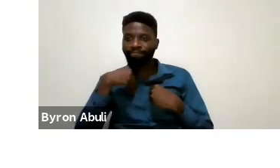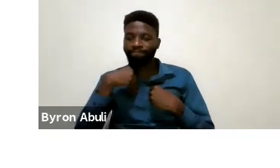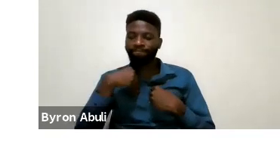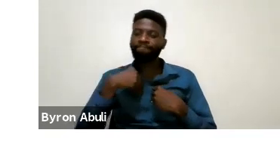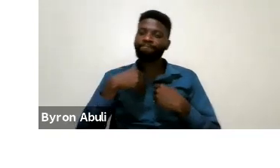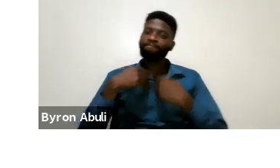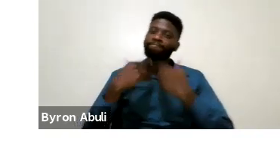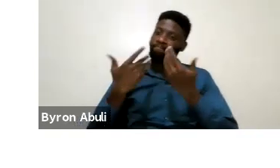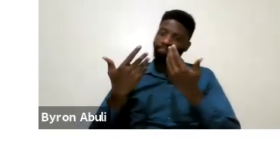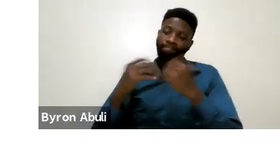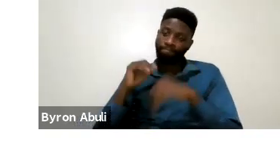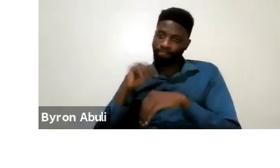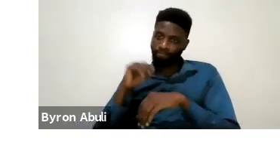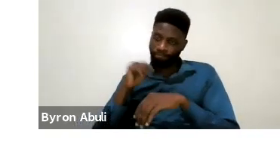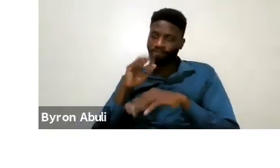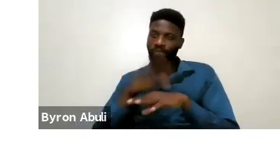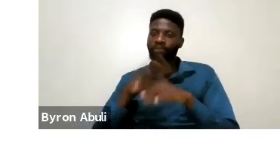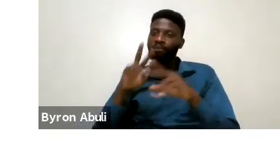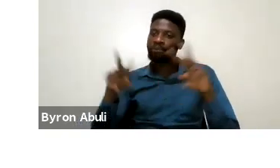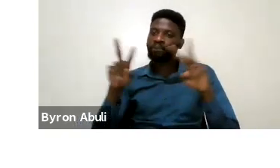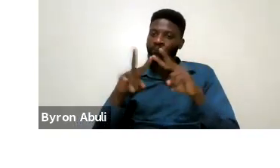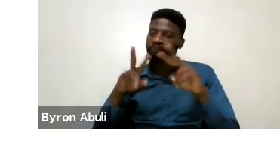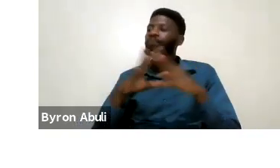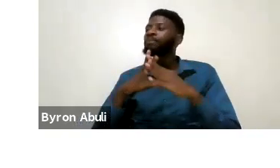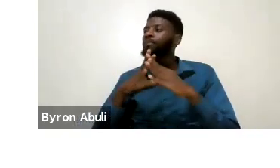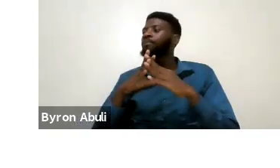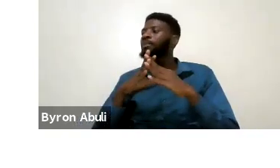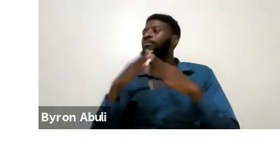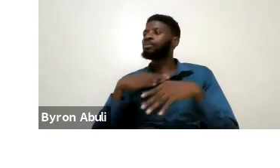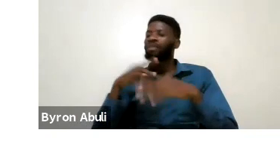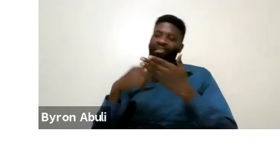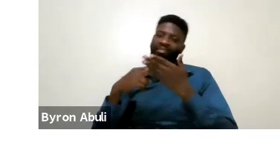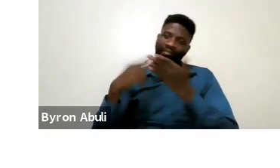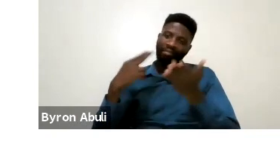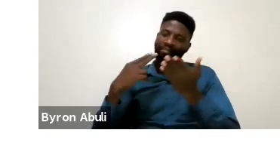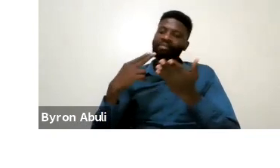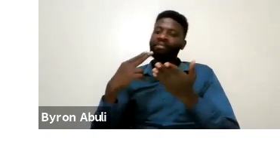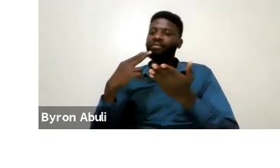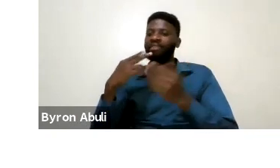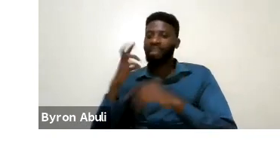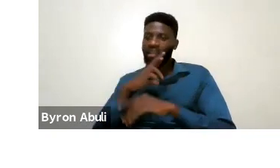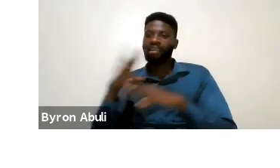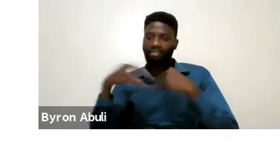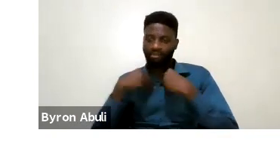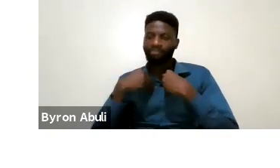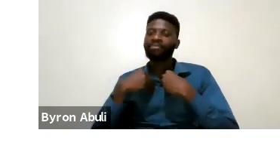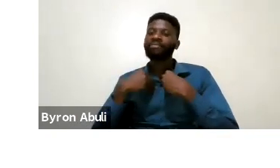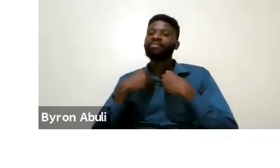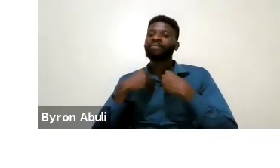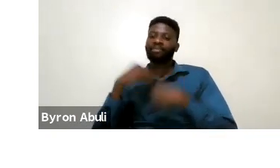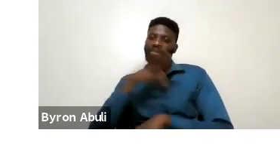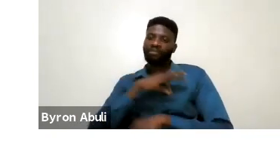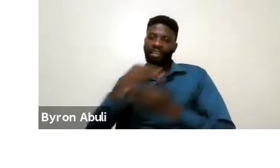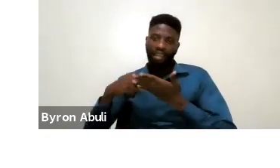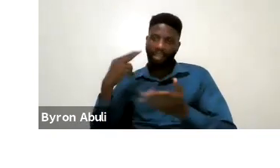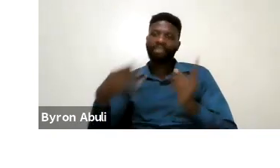Risk taker, yes, that is also a good value. Those who take the highest risk are the ones who have the highest returns. So in terms of the relationship